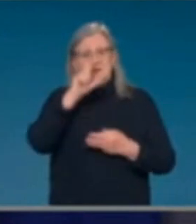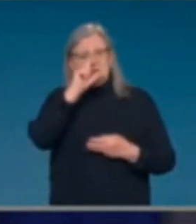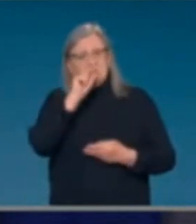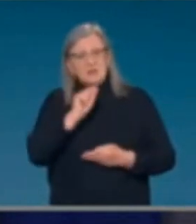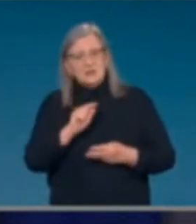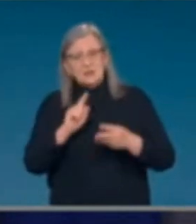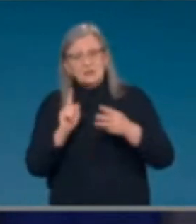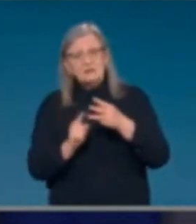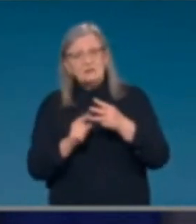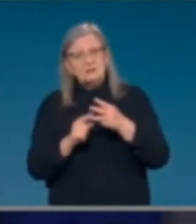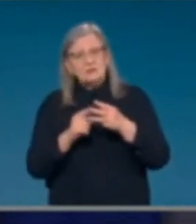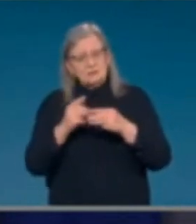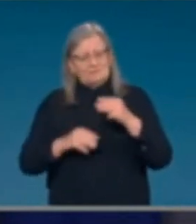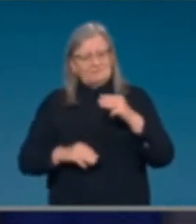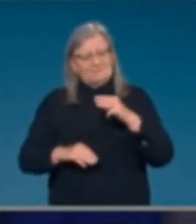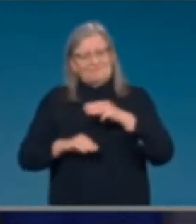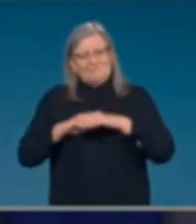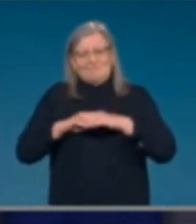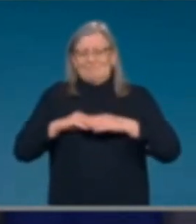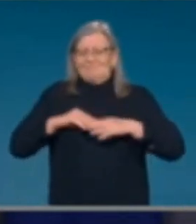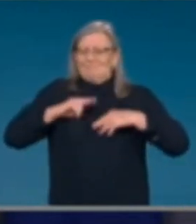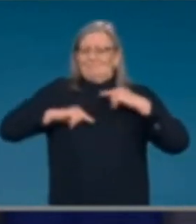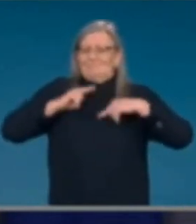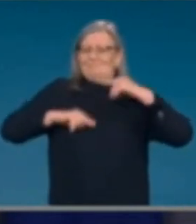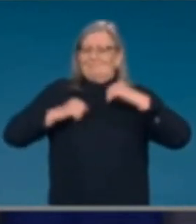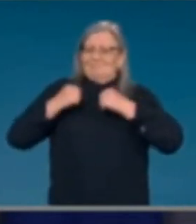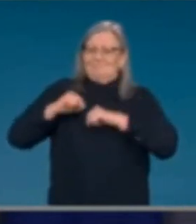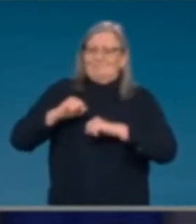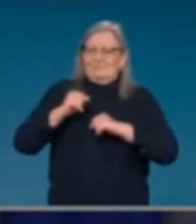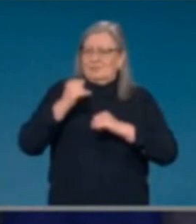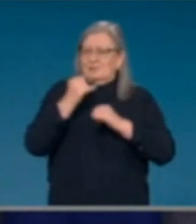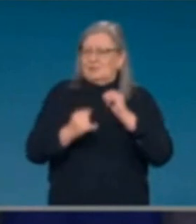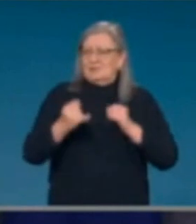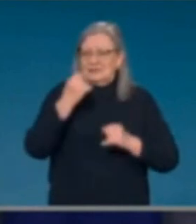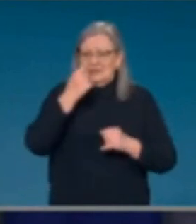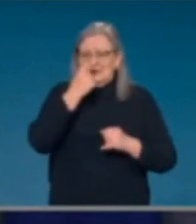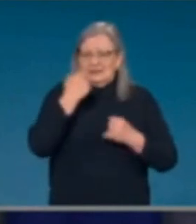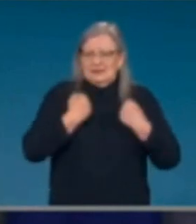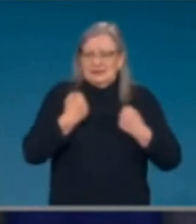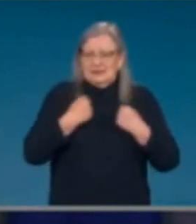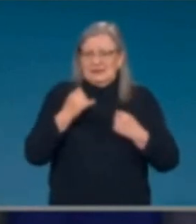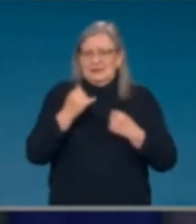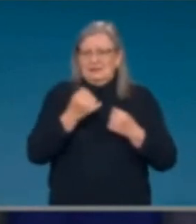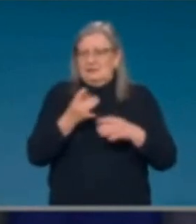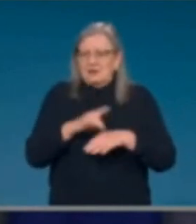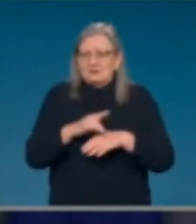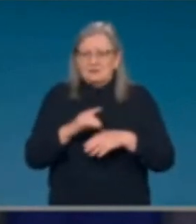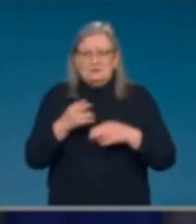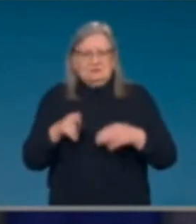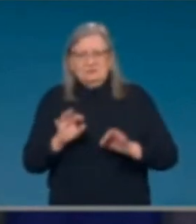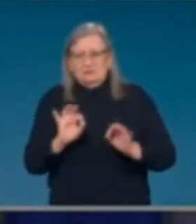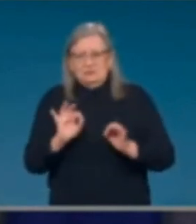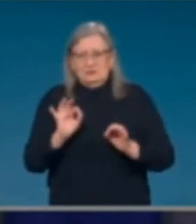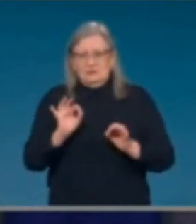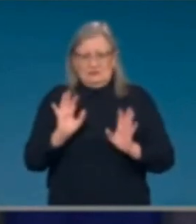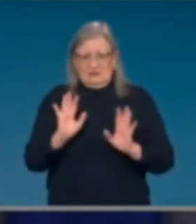only against serious illness, but also against mild illness and transmission. And those 2 things while